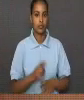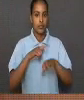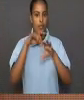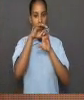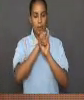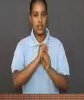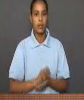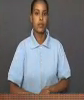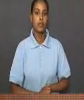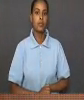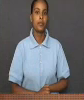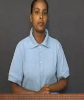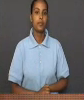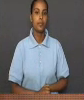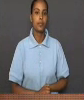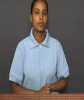Time's up!